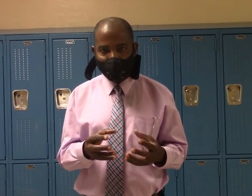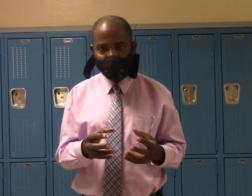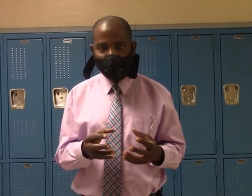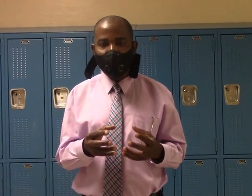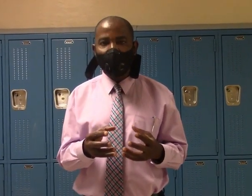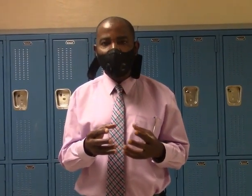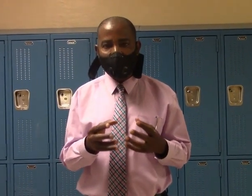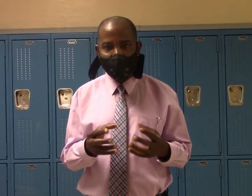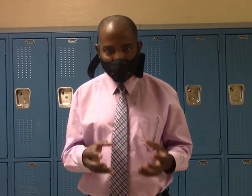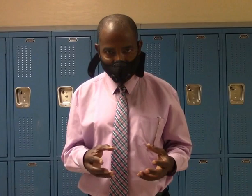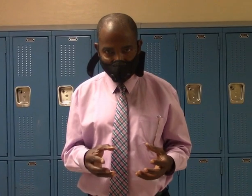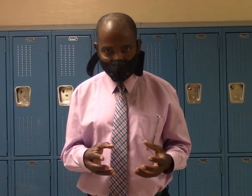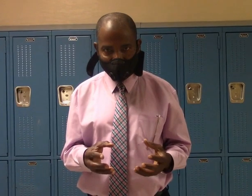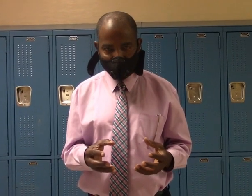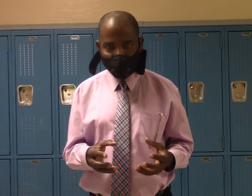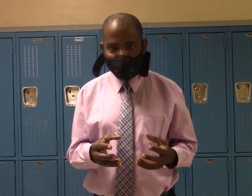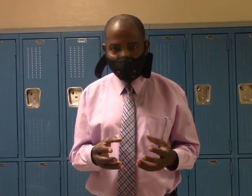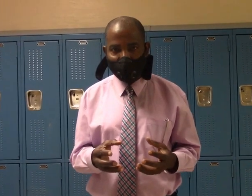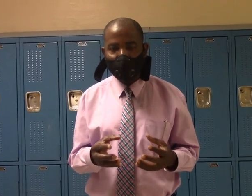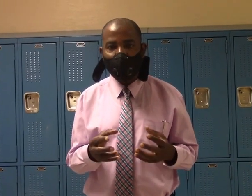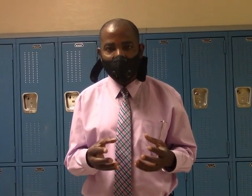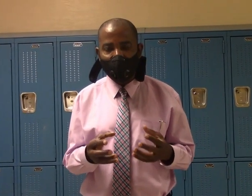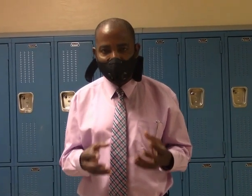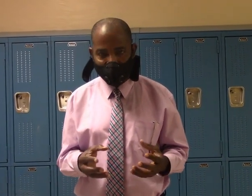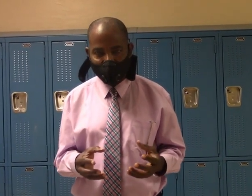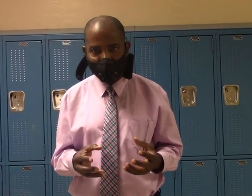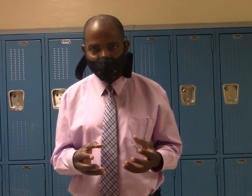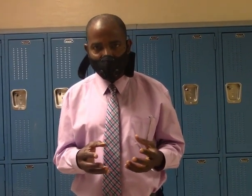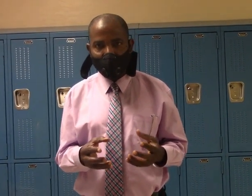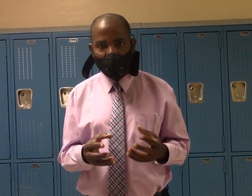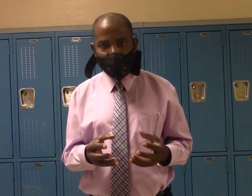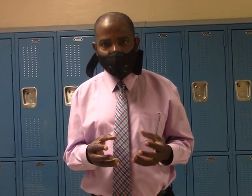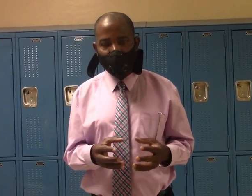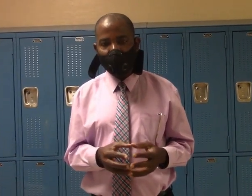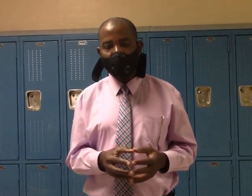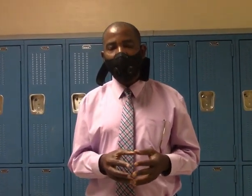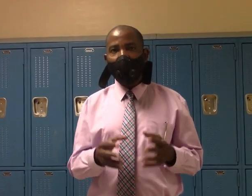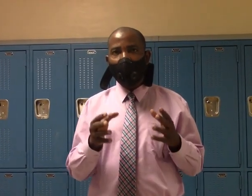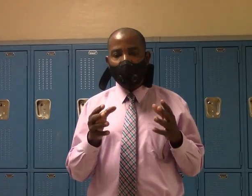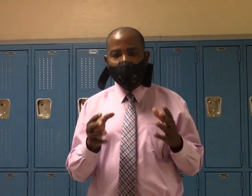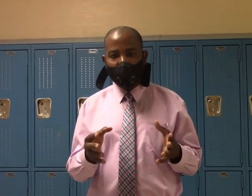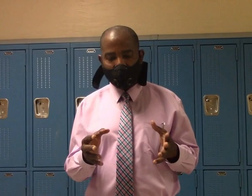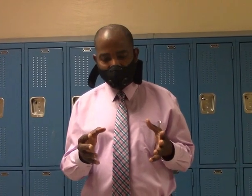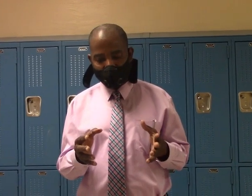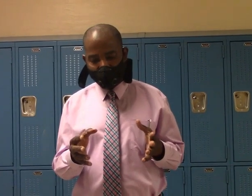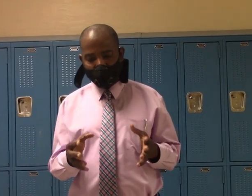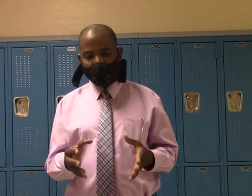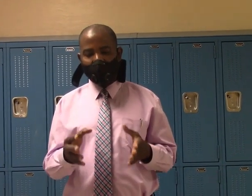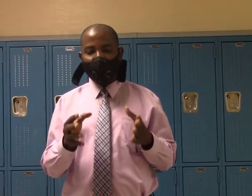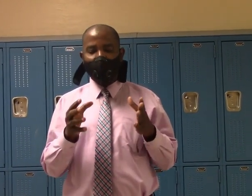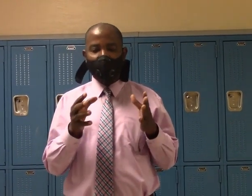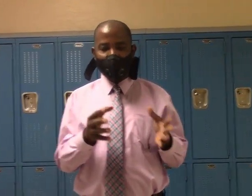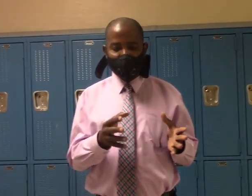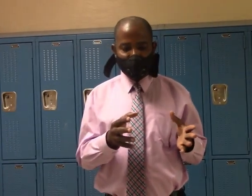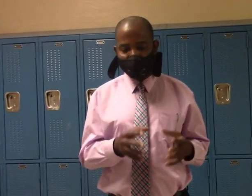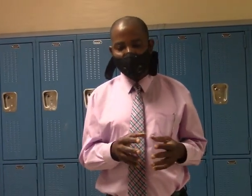Caribbean to be independent. So they have to be proud of that. Also, we know that